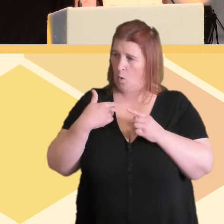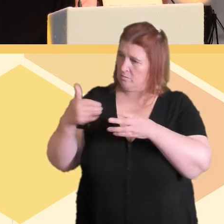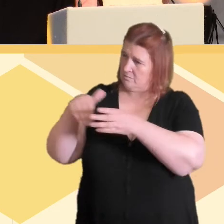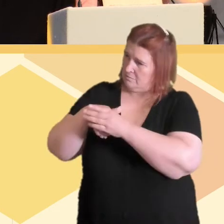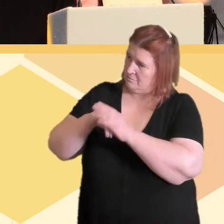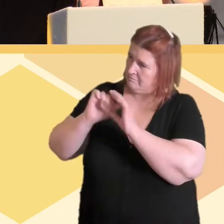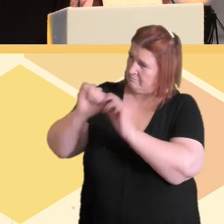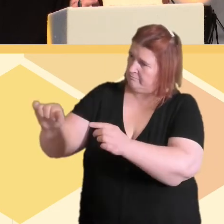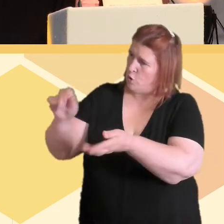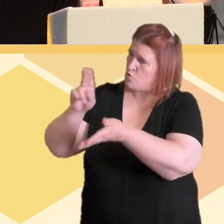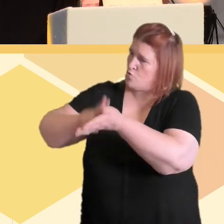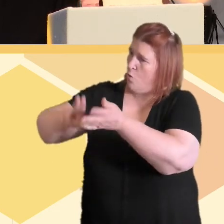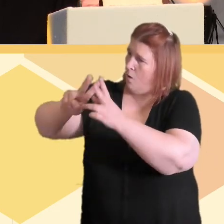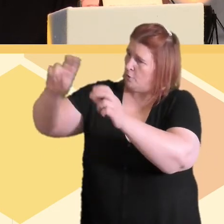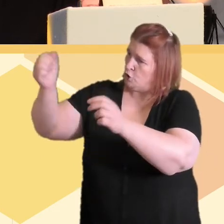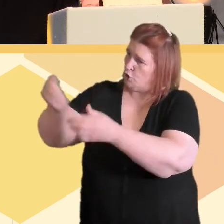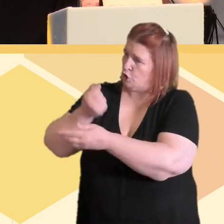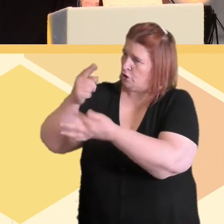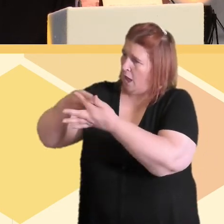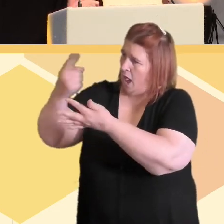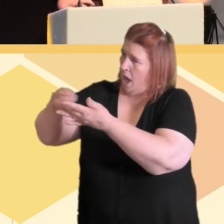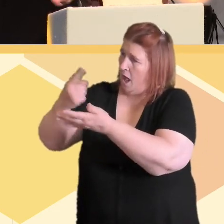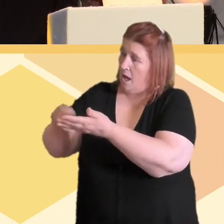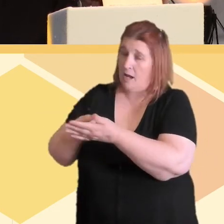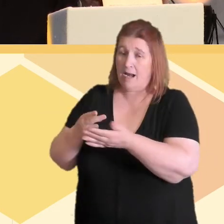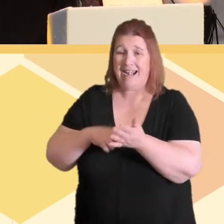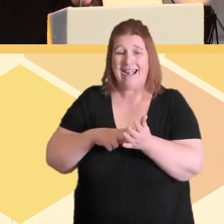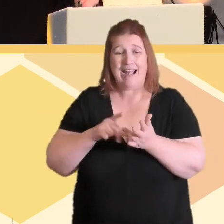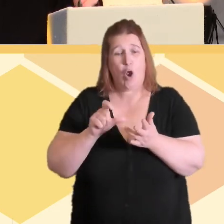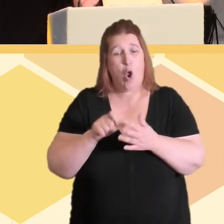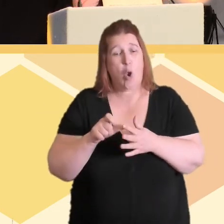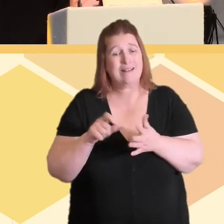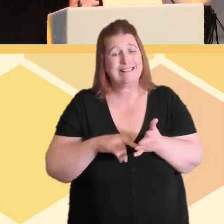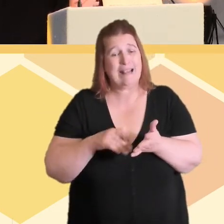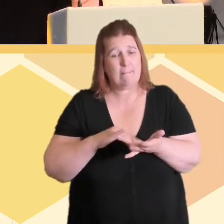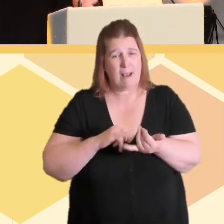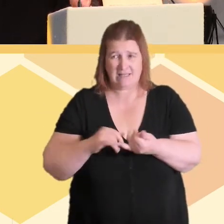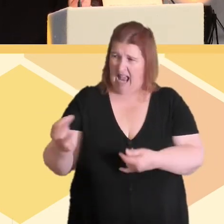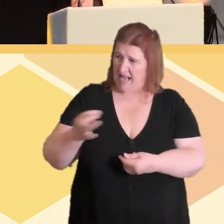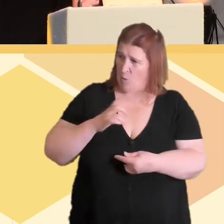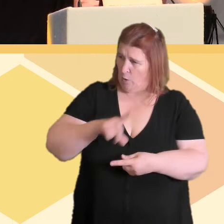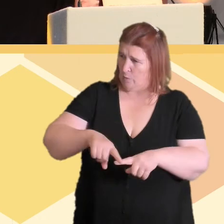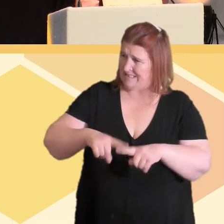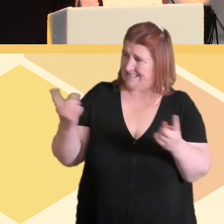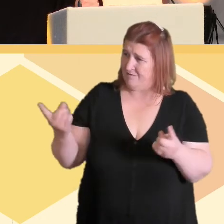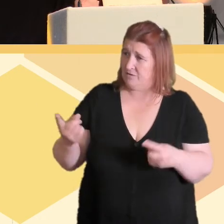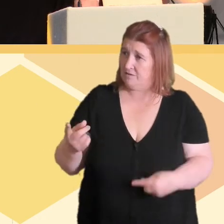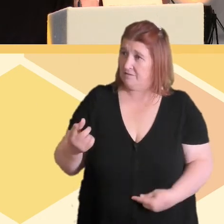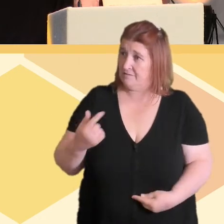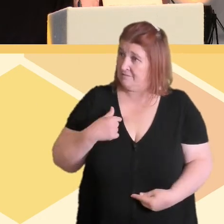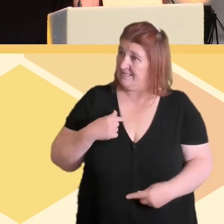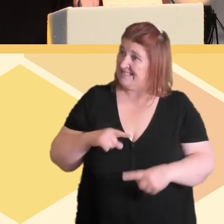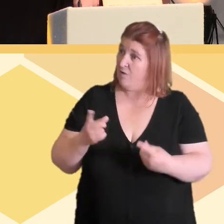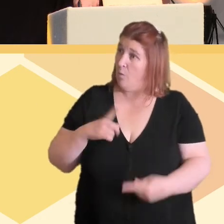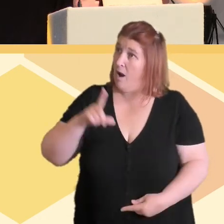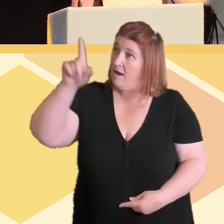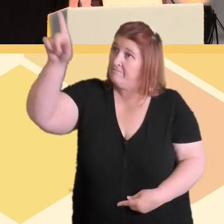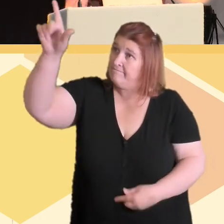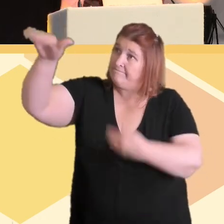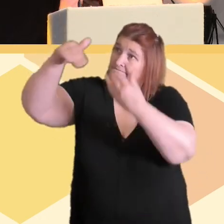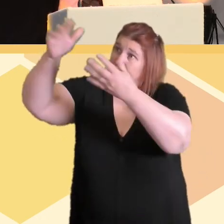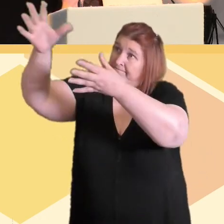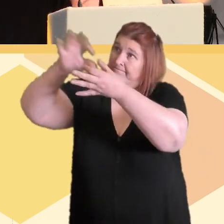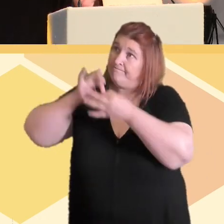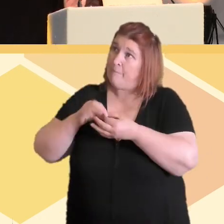games. He told Nicodemus he was simply taking his cues from a different kingdom and that only those who are born again